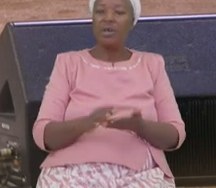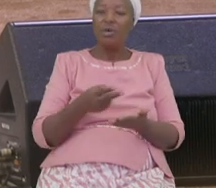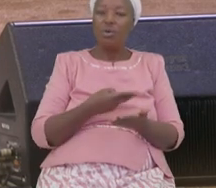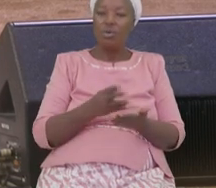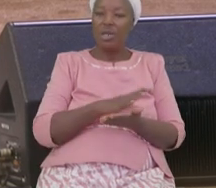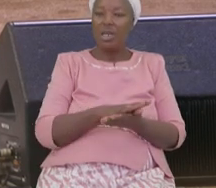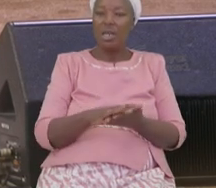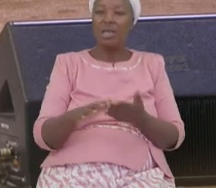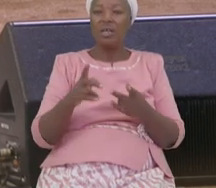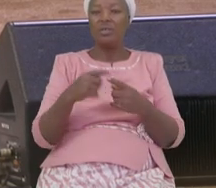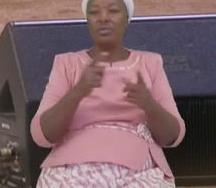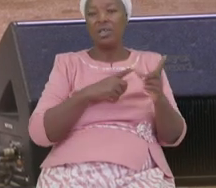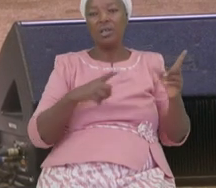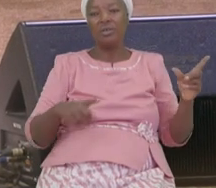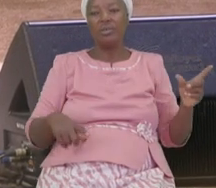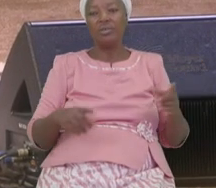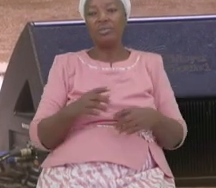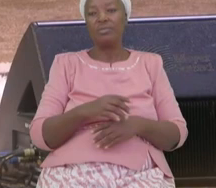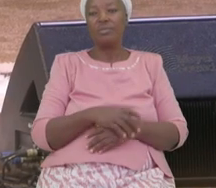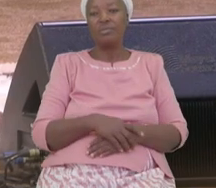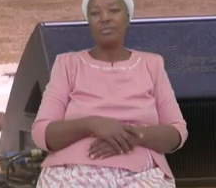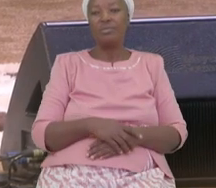Holiness unto the Lord.